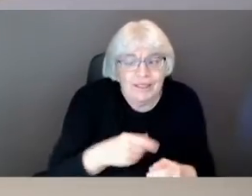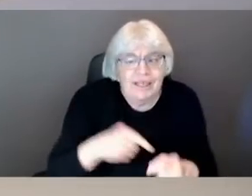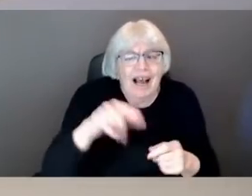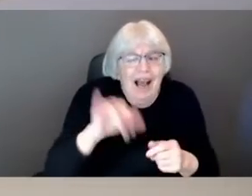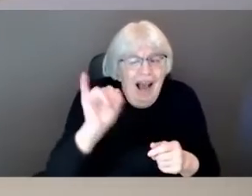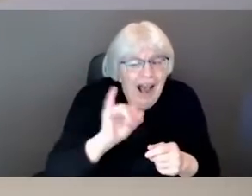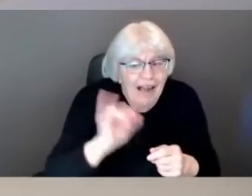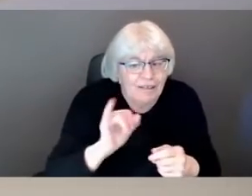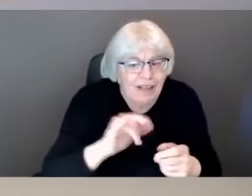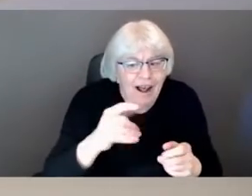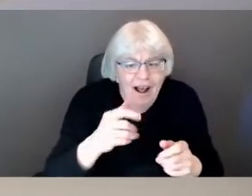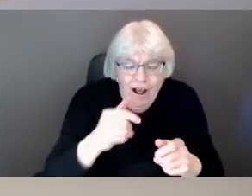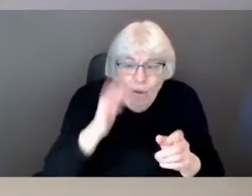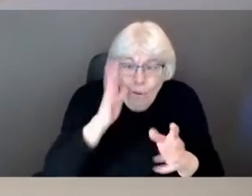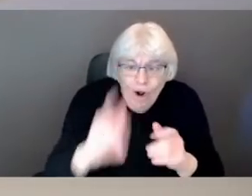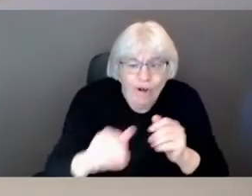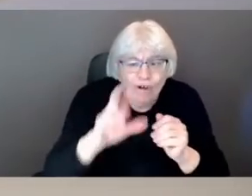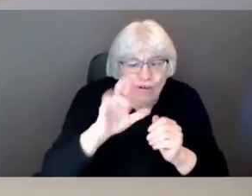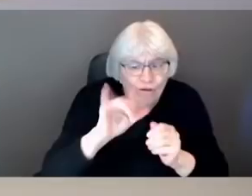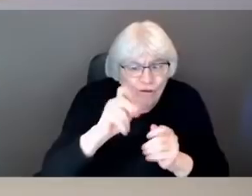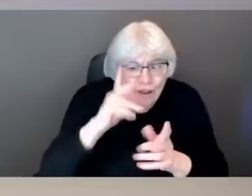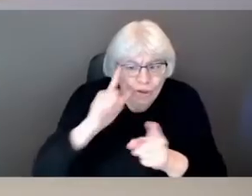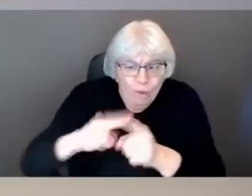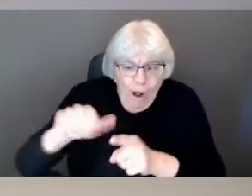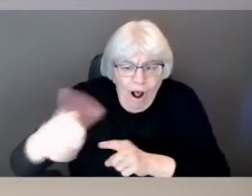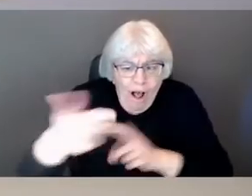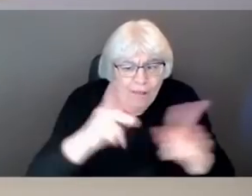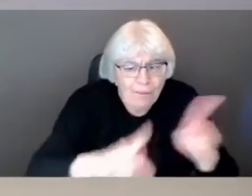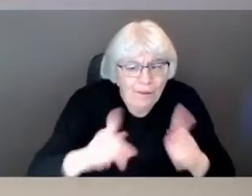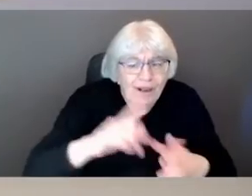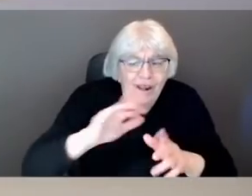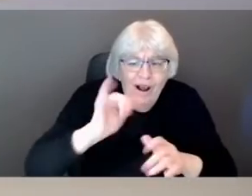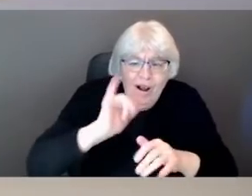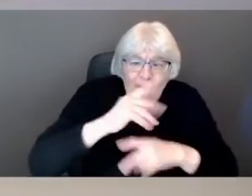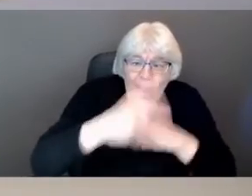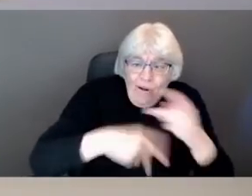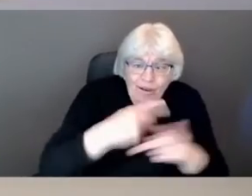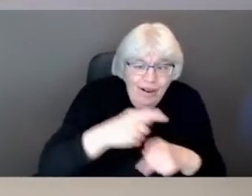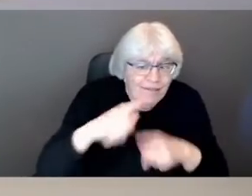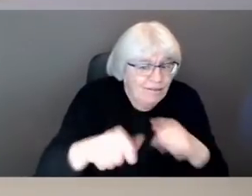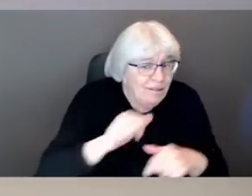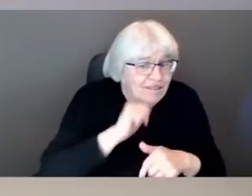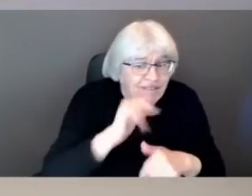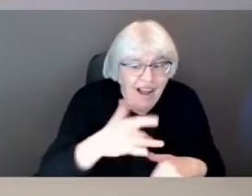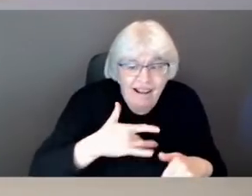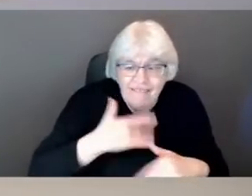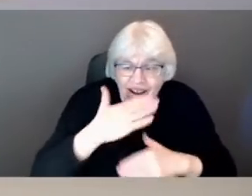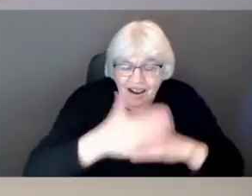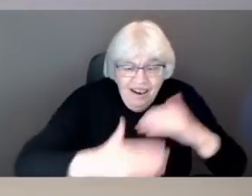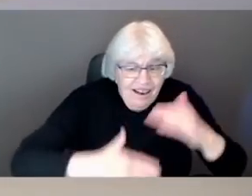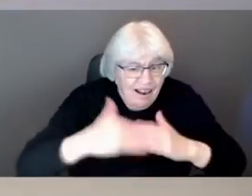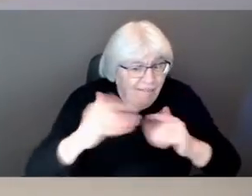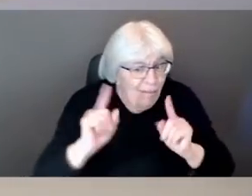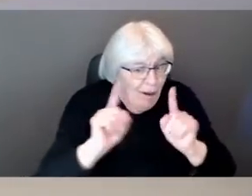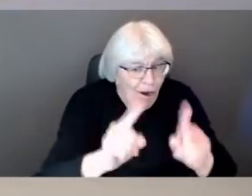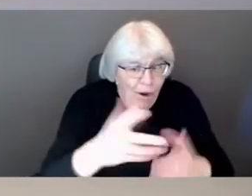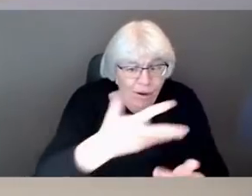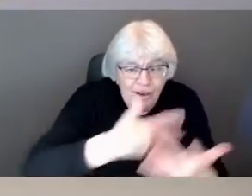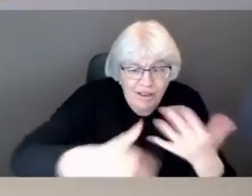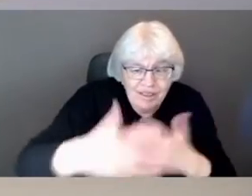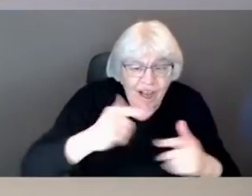If we are not comfortable to attend gatherings over the holidays, it is important that we all support each other in